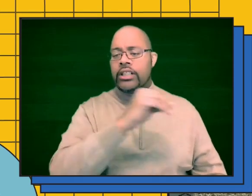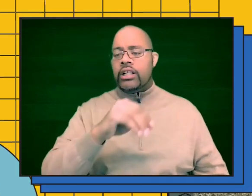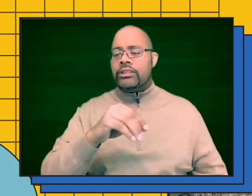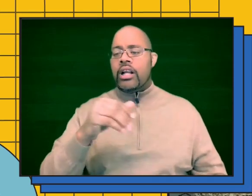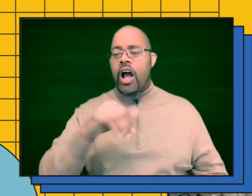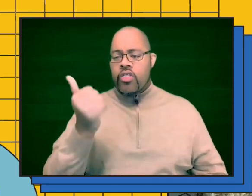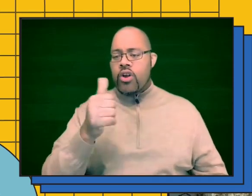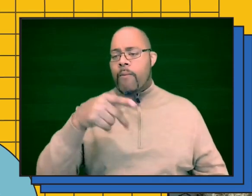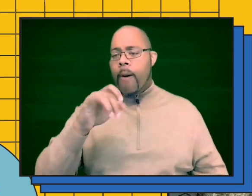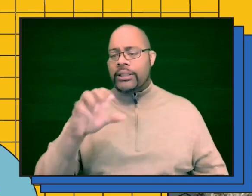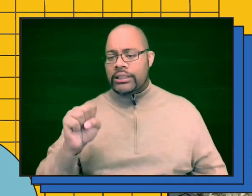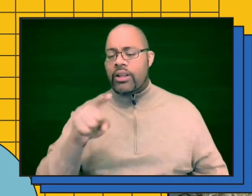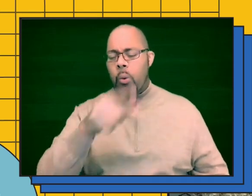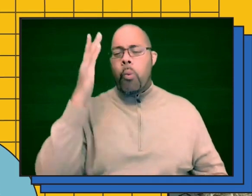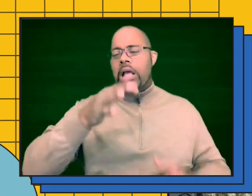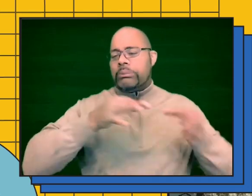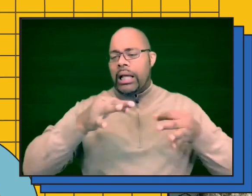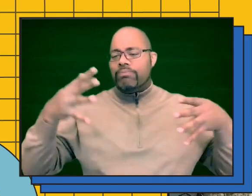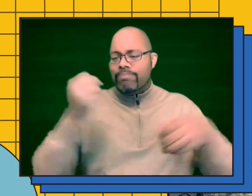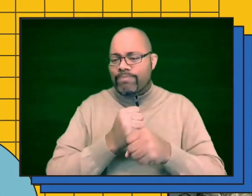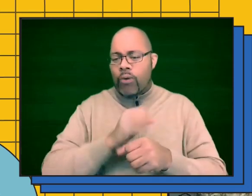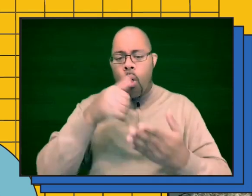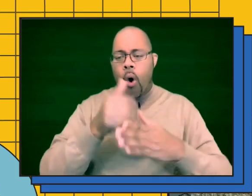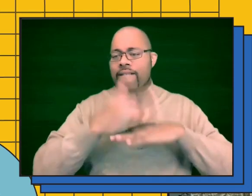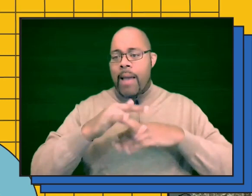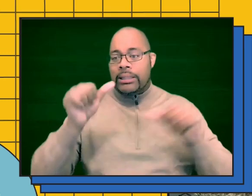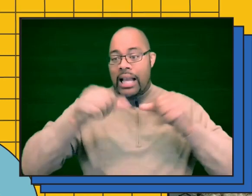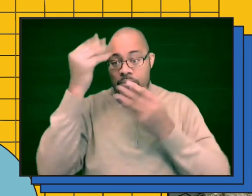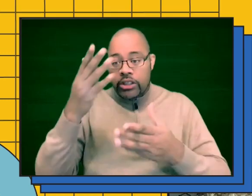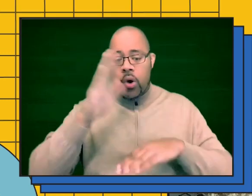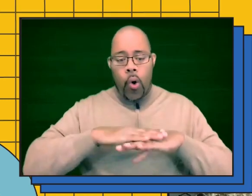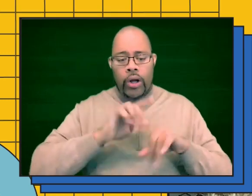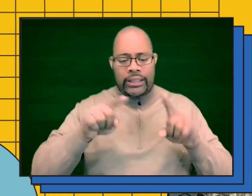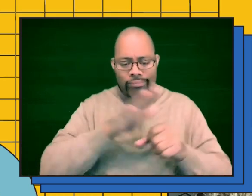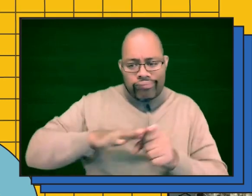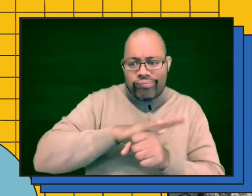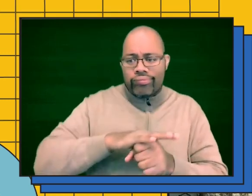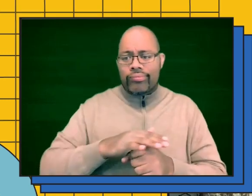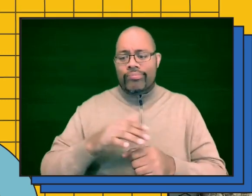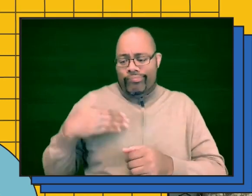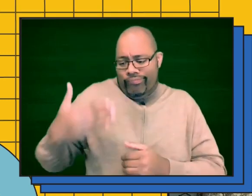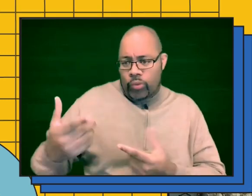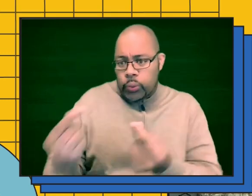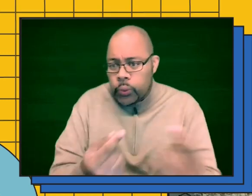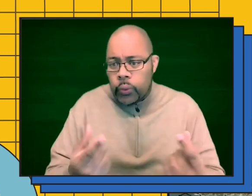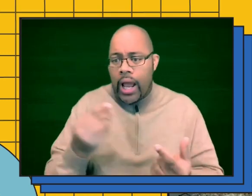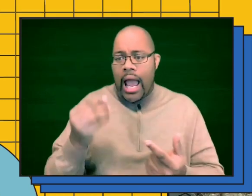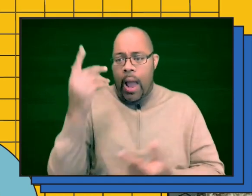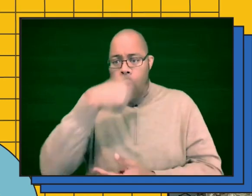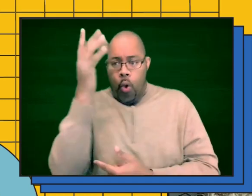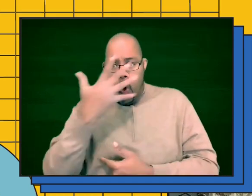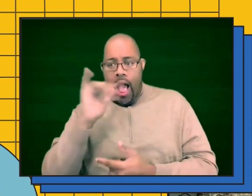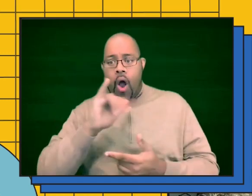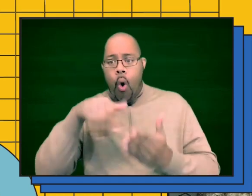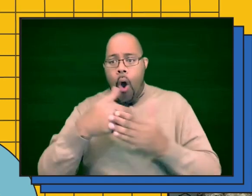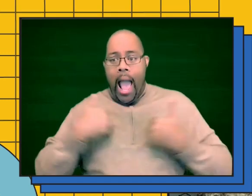Porpoises. They will summarize the available scientific information on the habitats, habits, and appearances